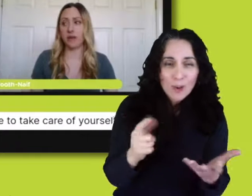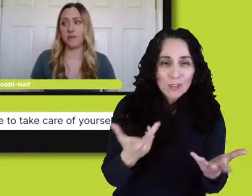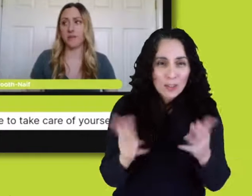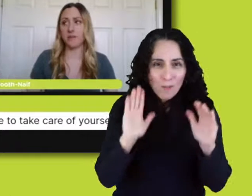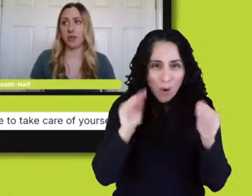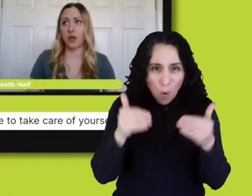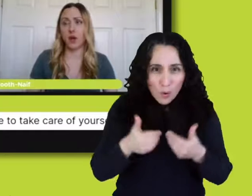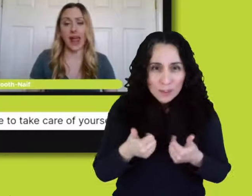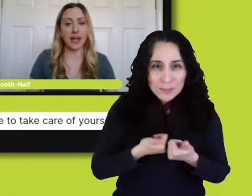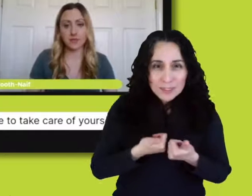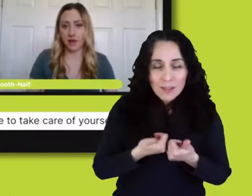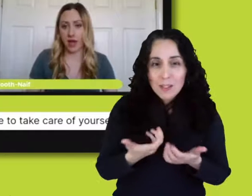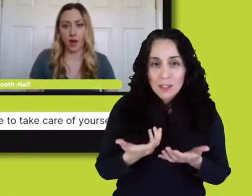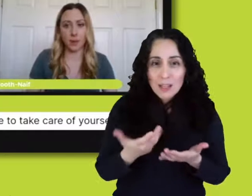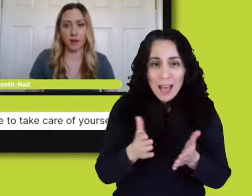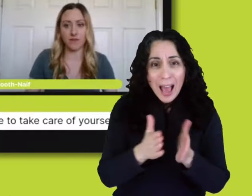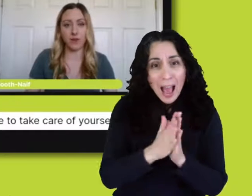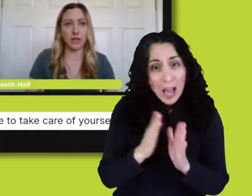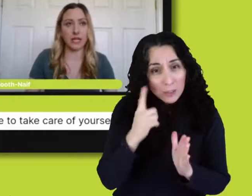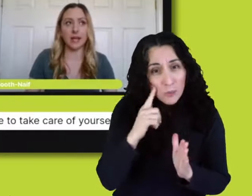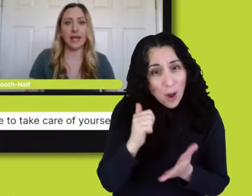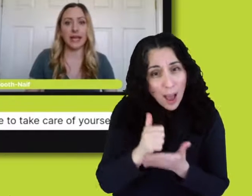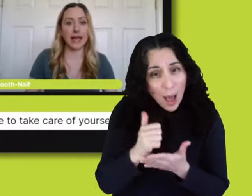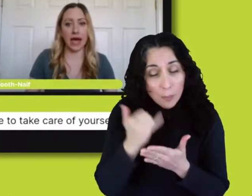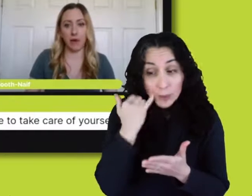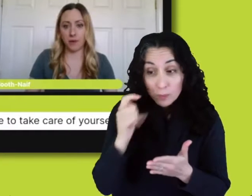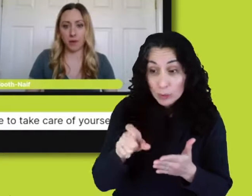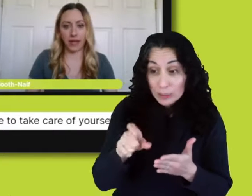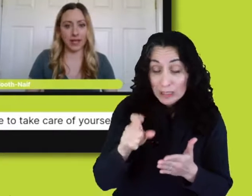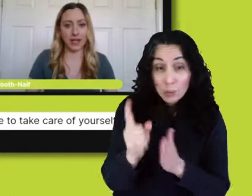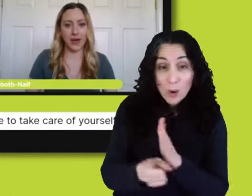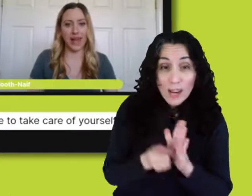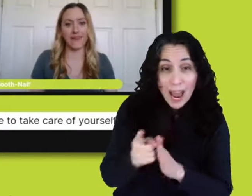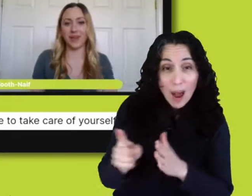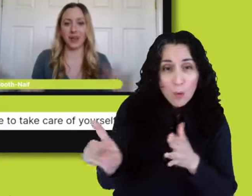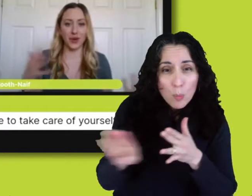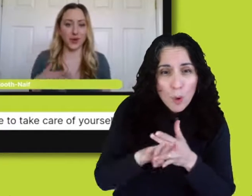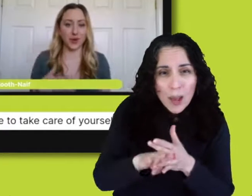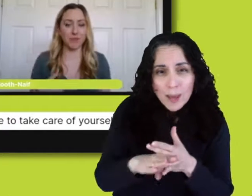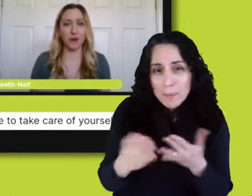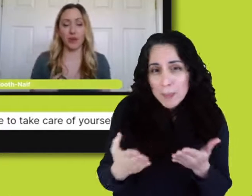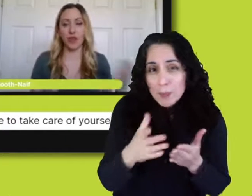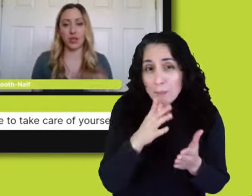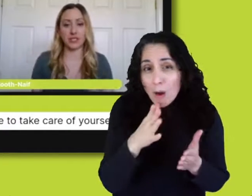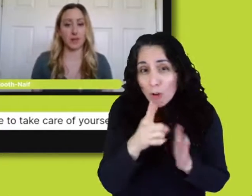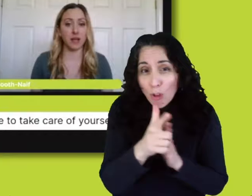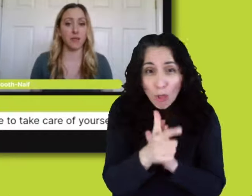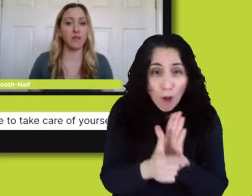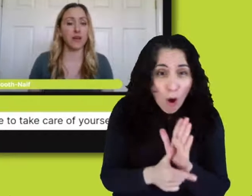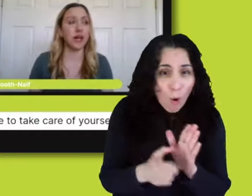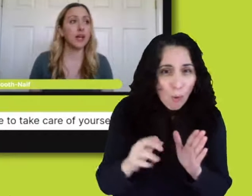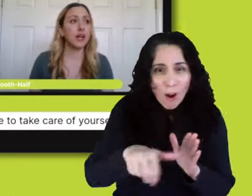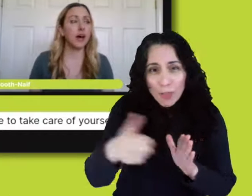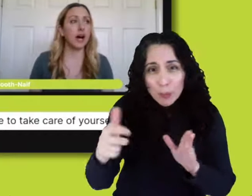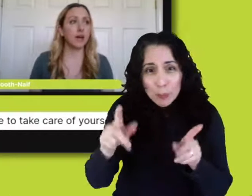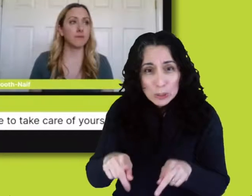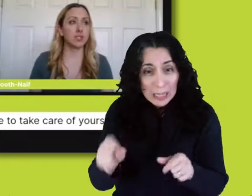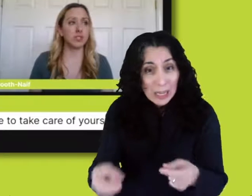out. Ask for help. If you need an hour break, have your mother-in-law or somebody come